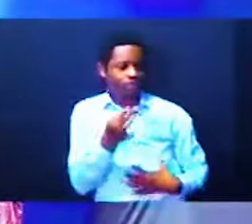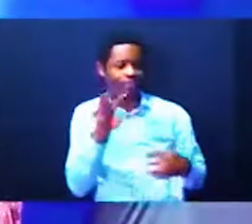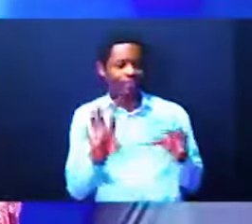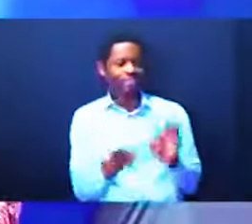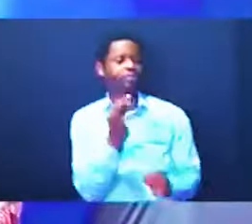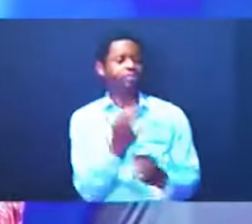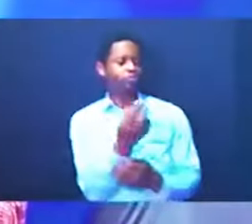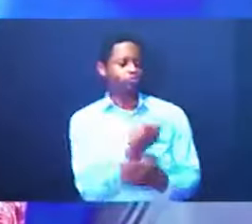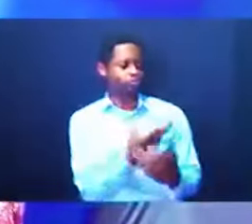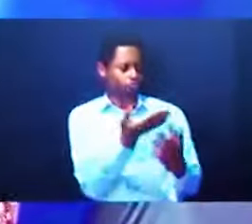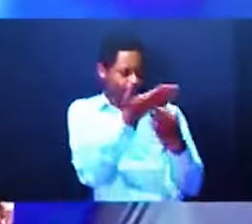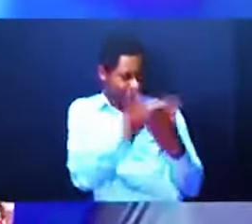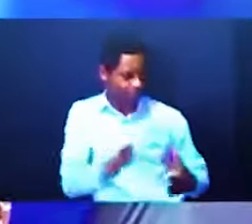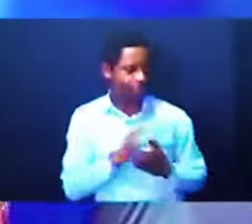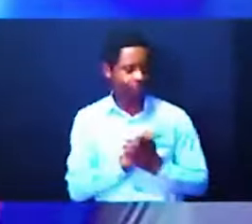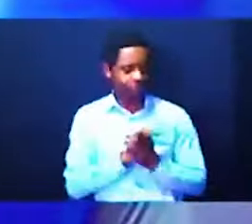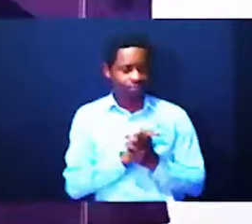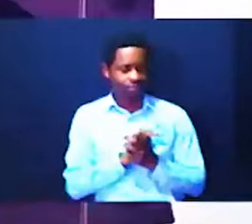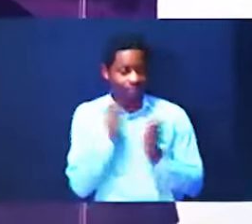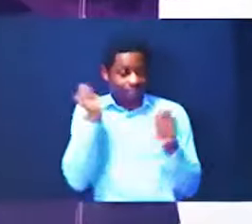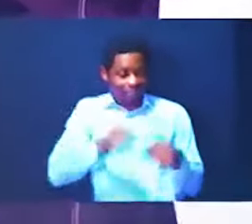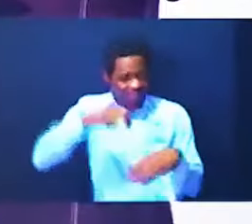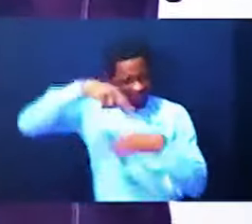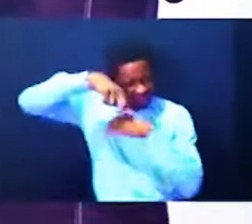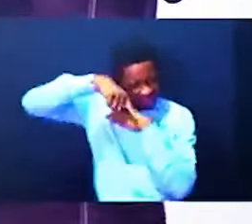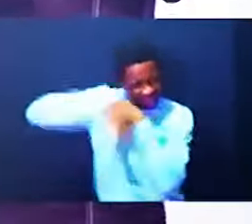penetrates the bones even to the marrows.